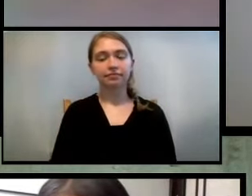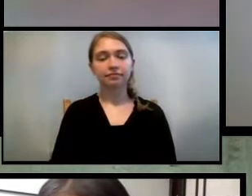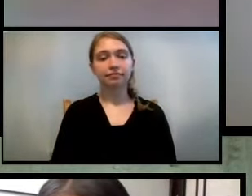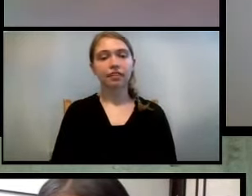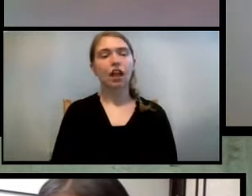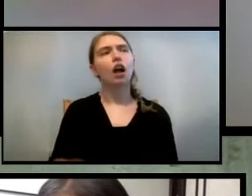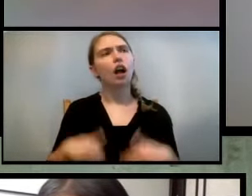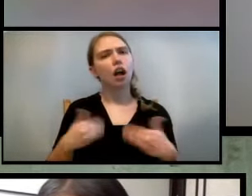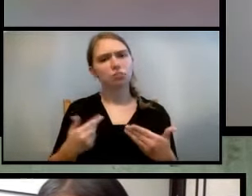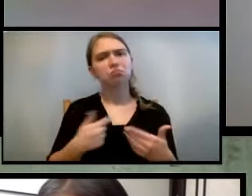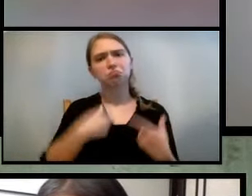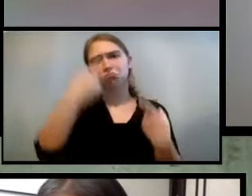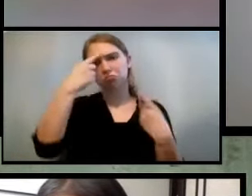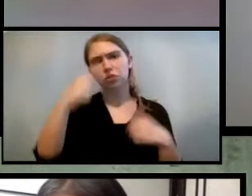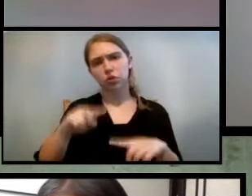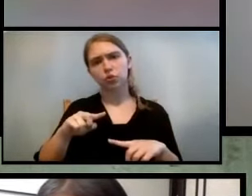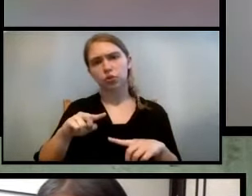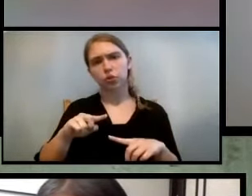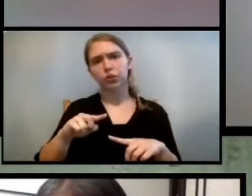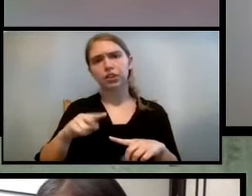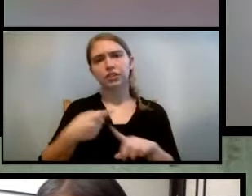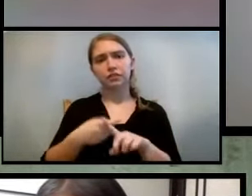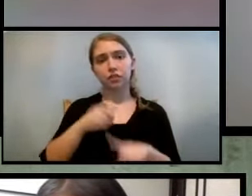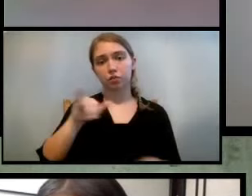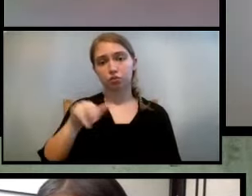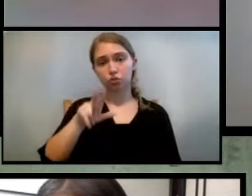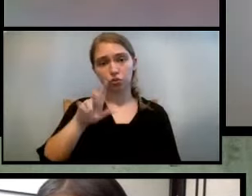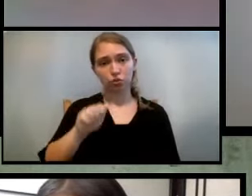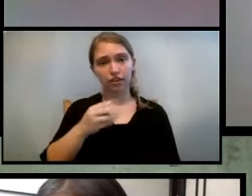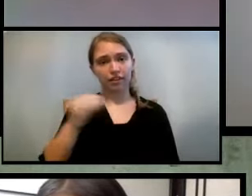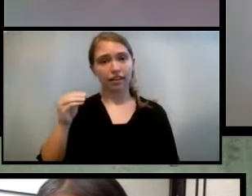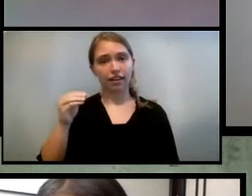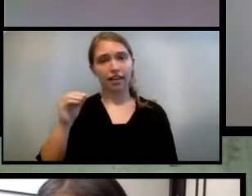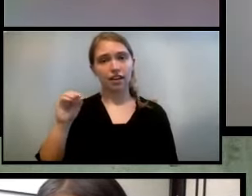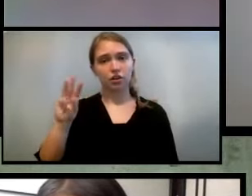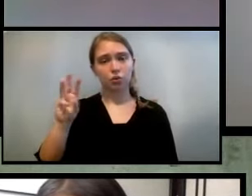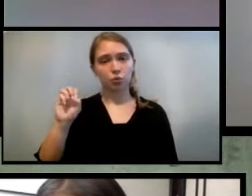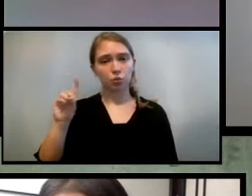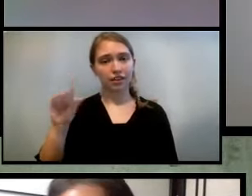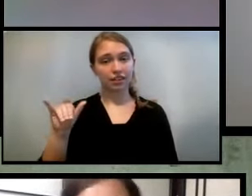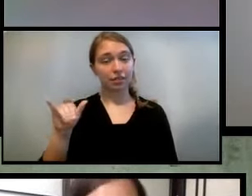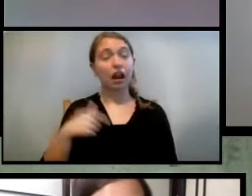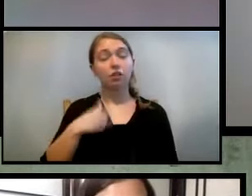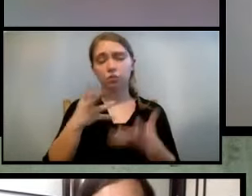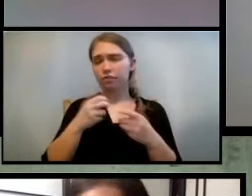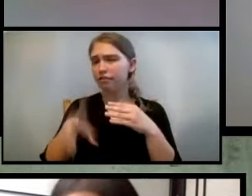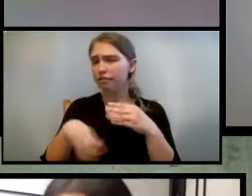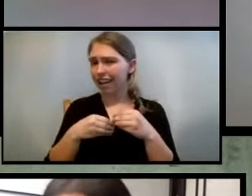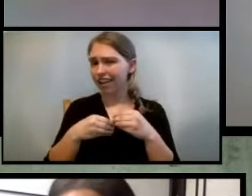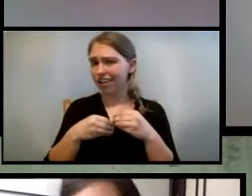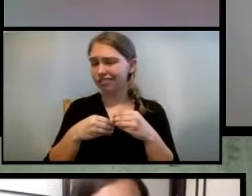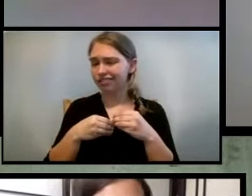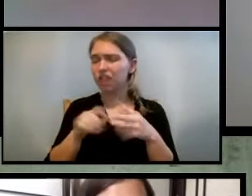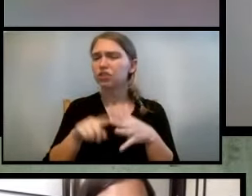I would echo what everything that's been said, but I would also say start local.